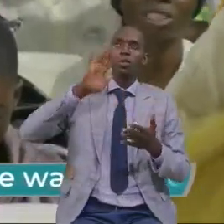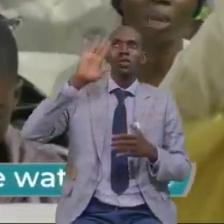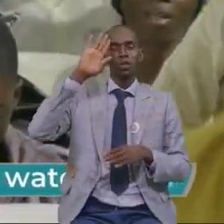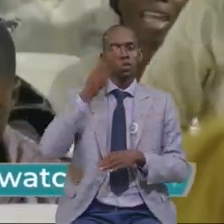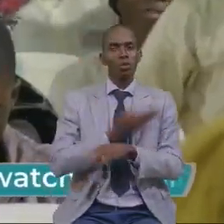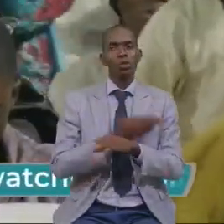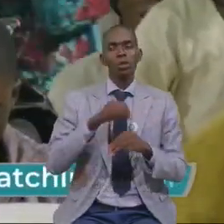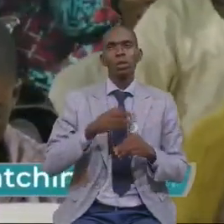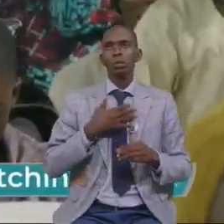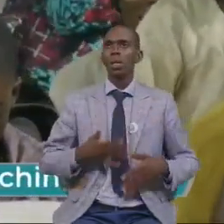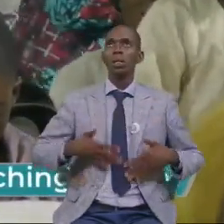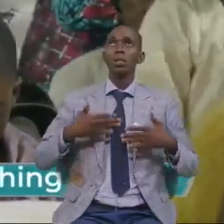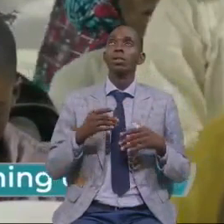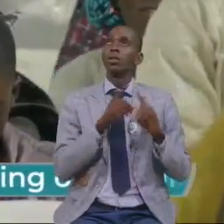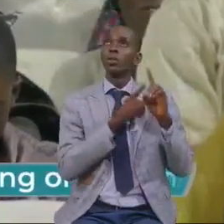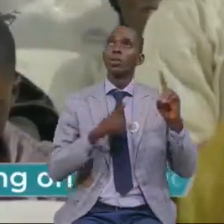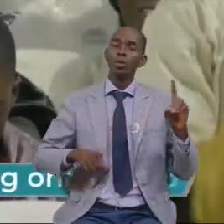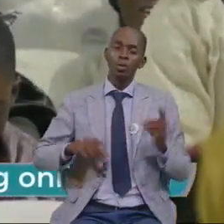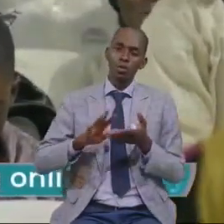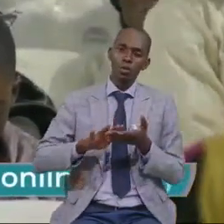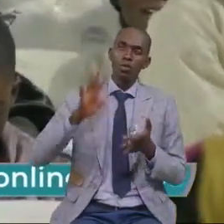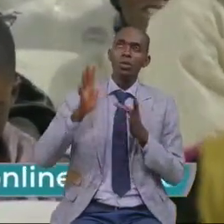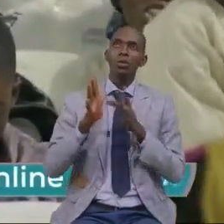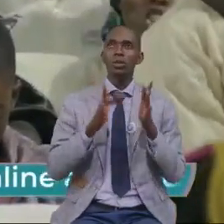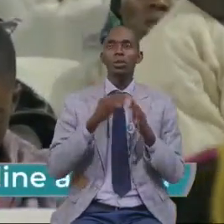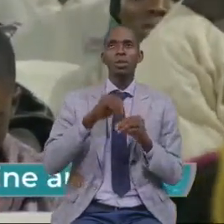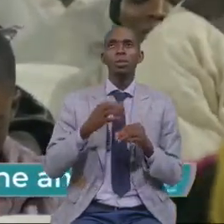Lord, glorify Jesus in my life.